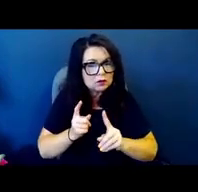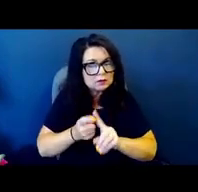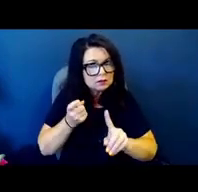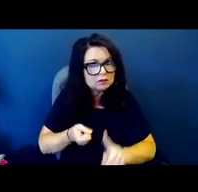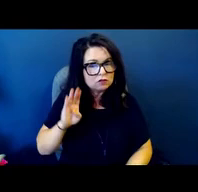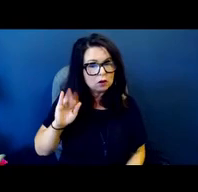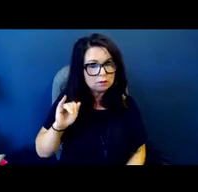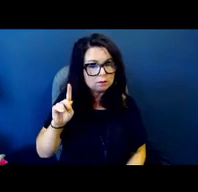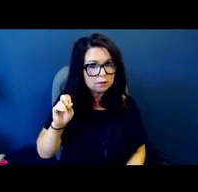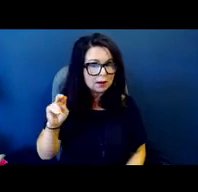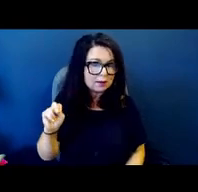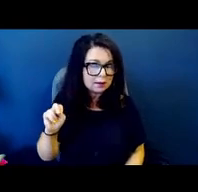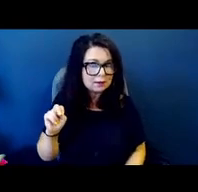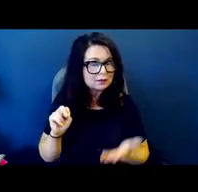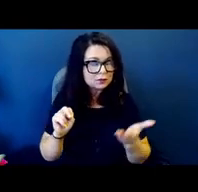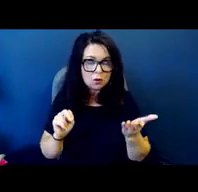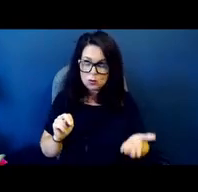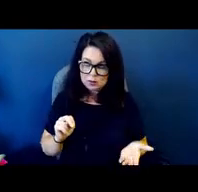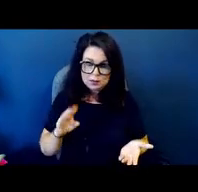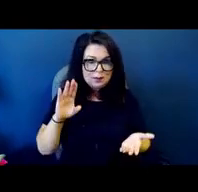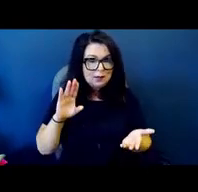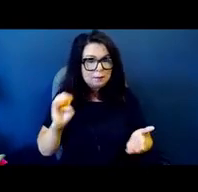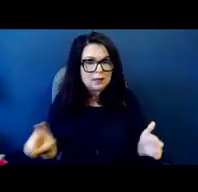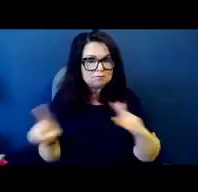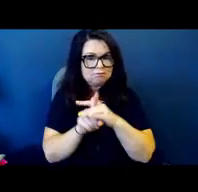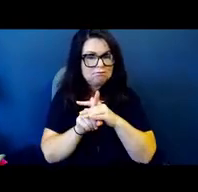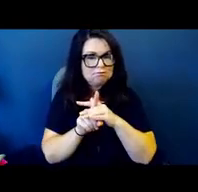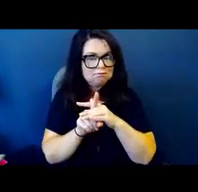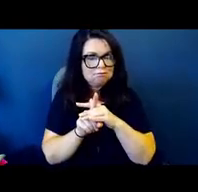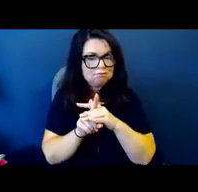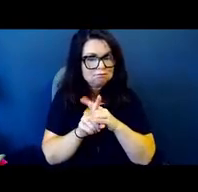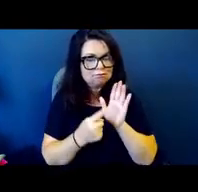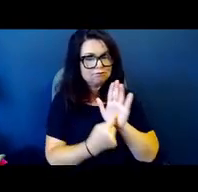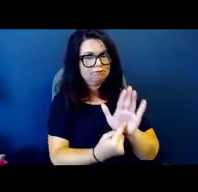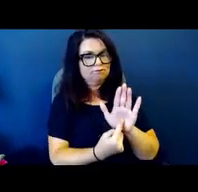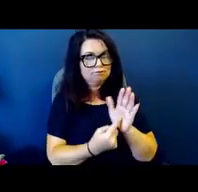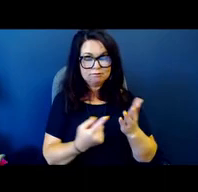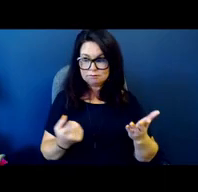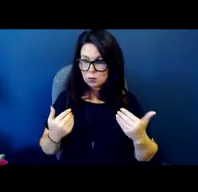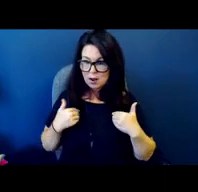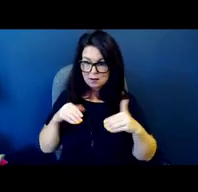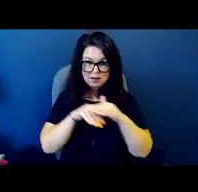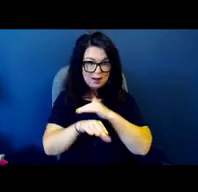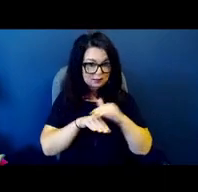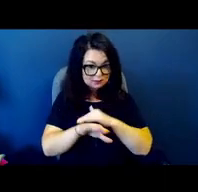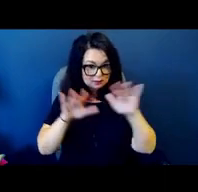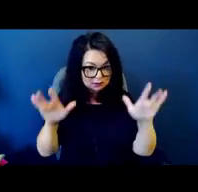say, be present, and if you have access to a computer,